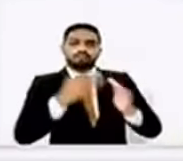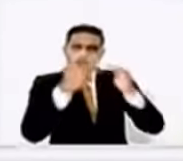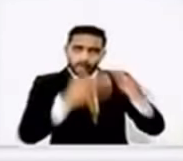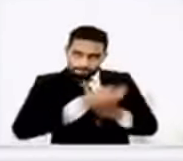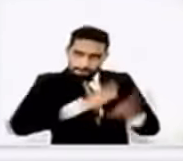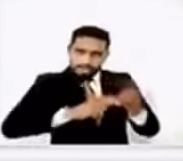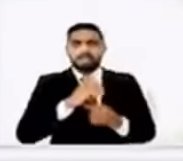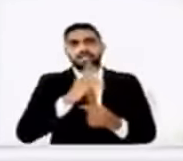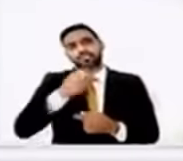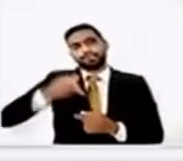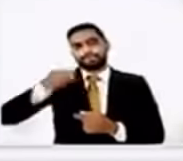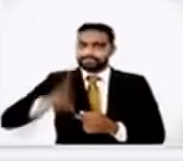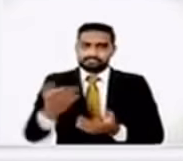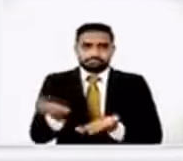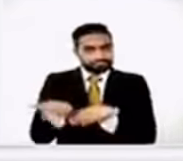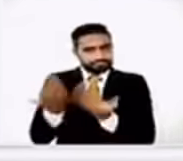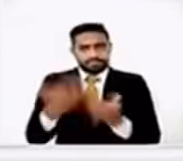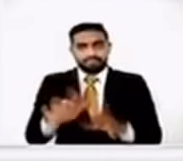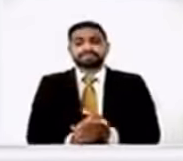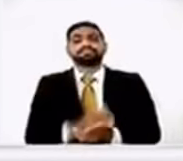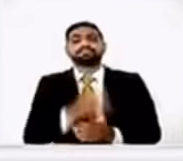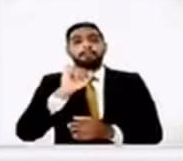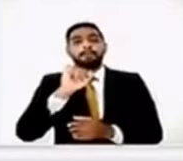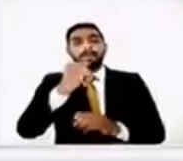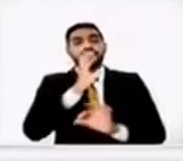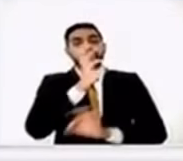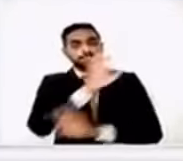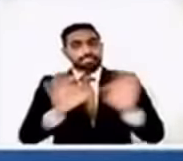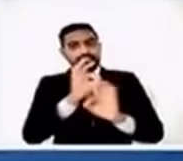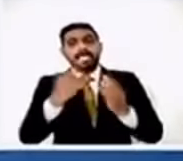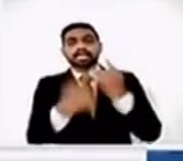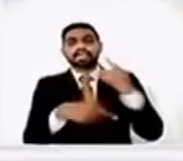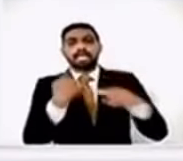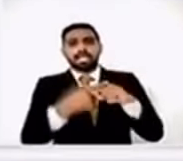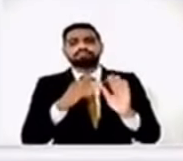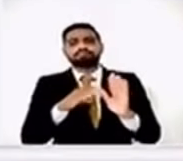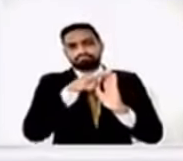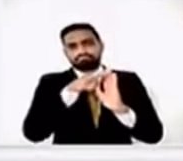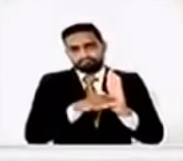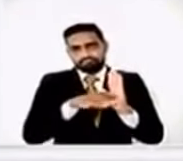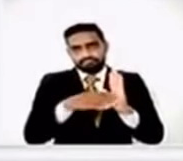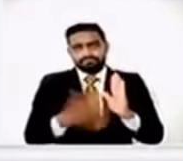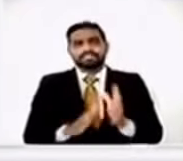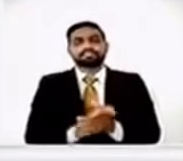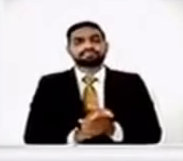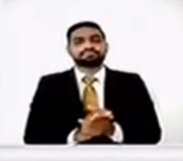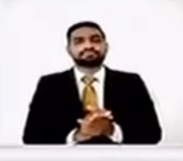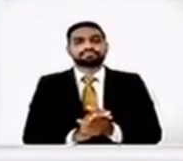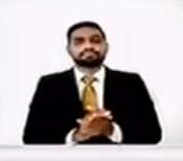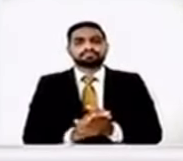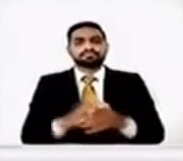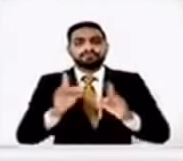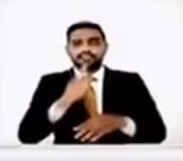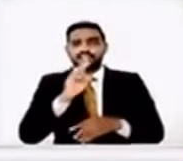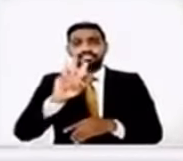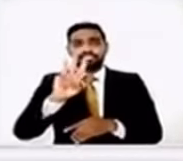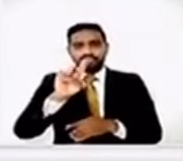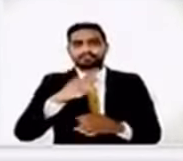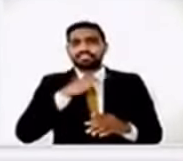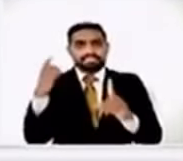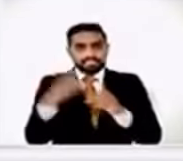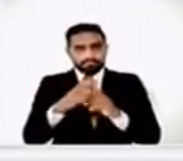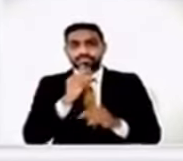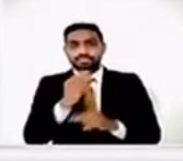a 50% tax concession for companies that are listed before the 31st of December